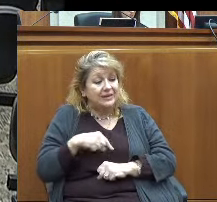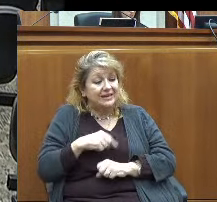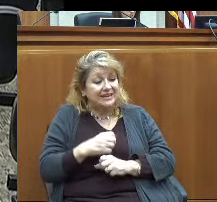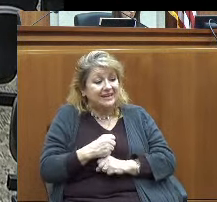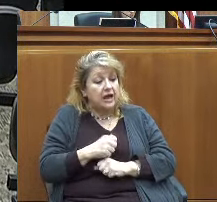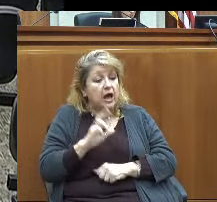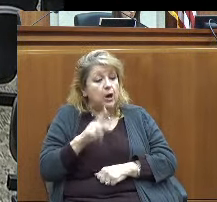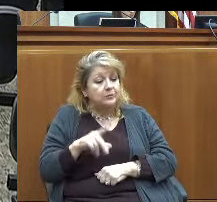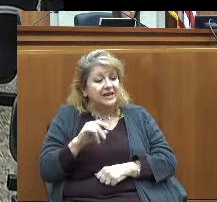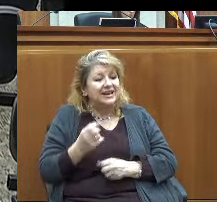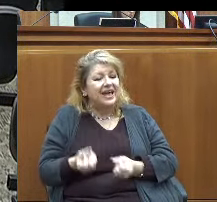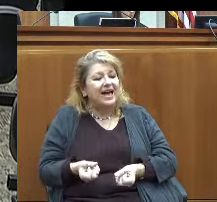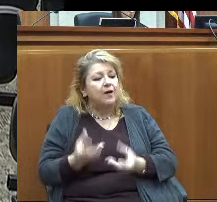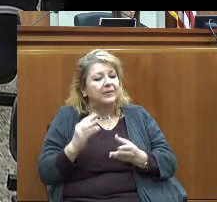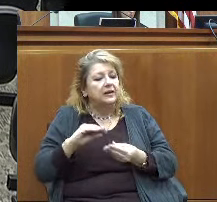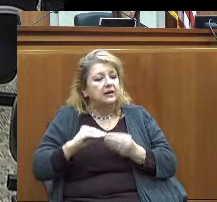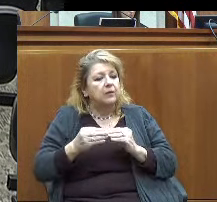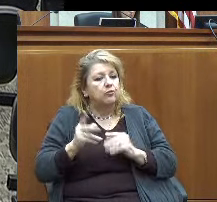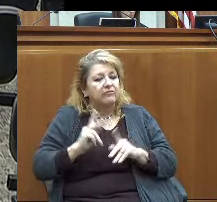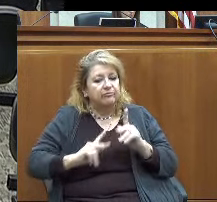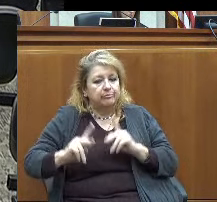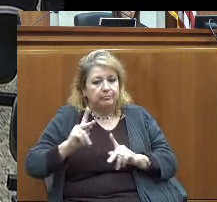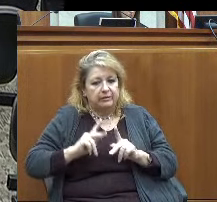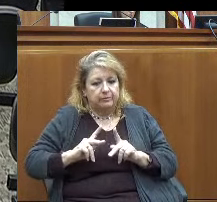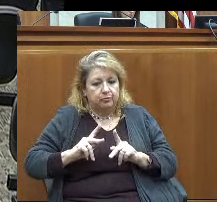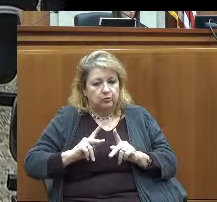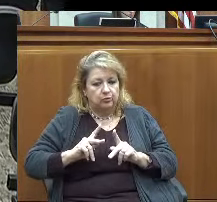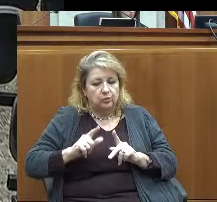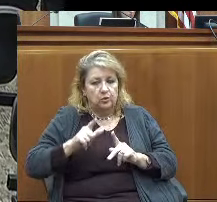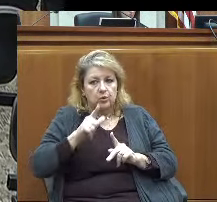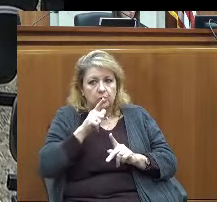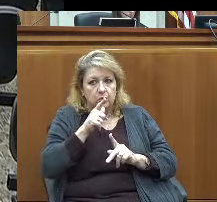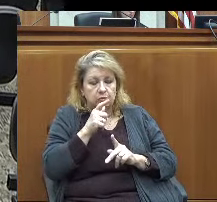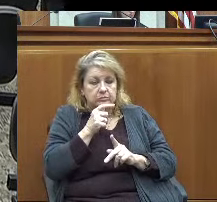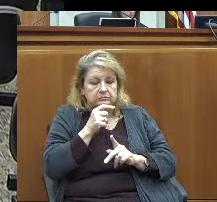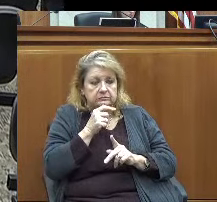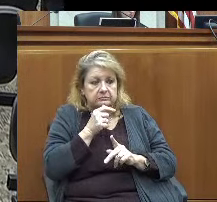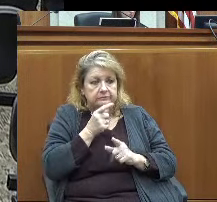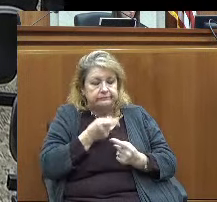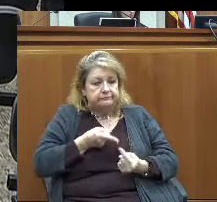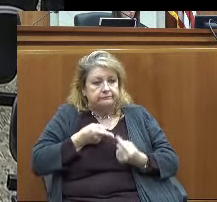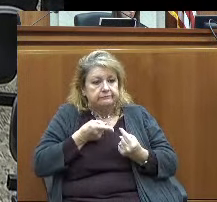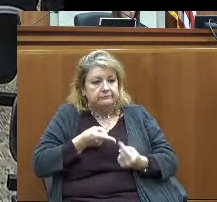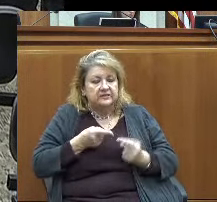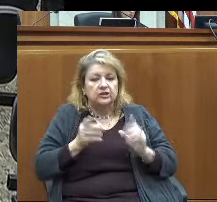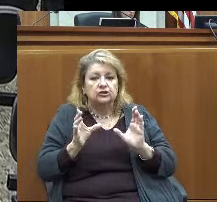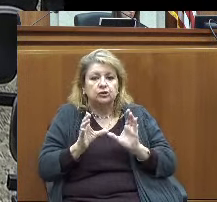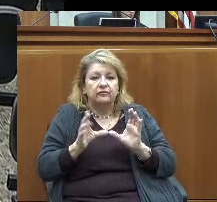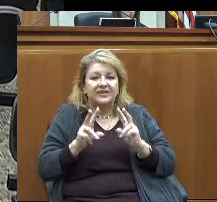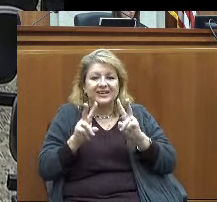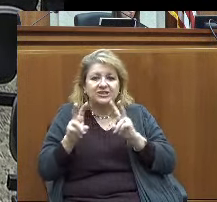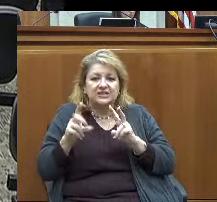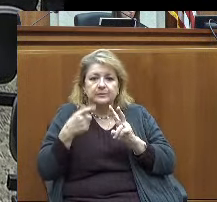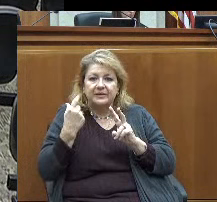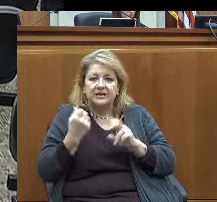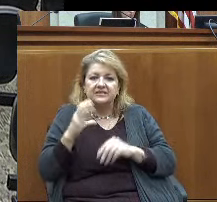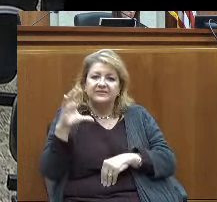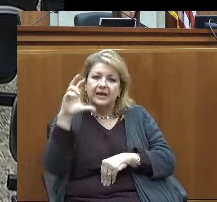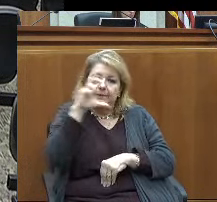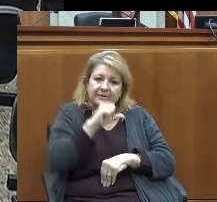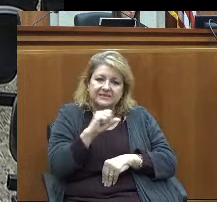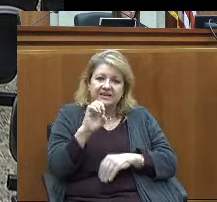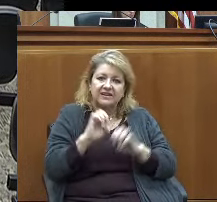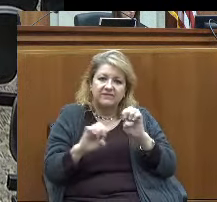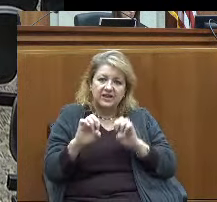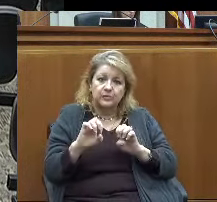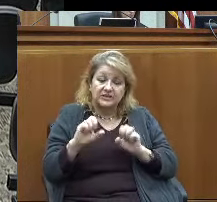on the number of people that are dealing with certification issues because of that missing evaluation?